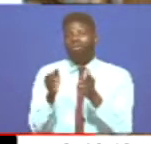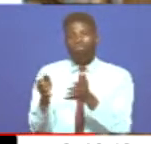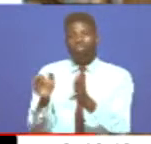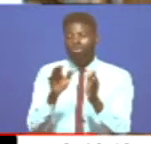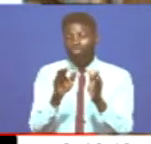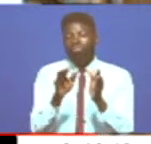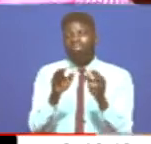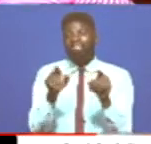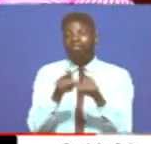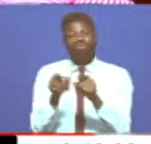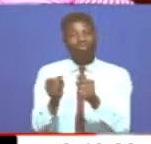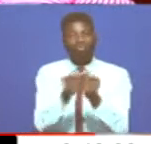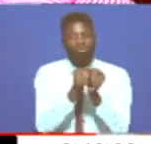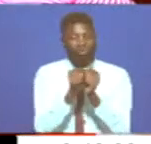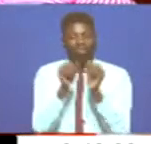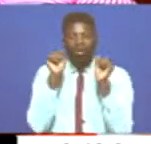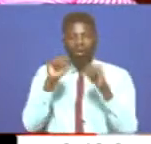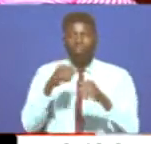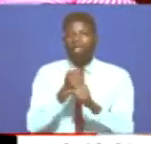for business growth.